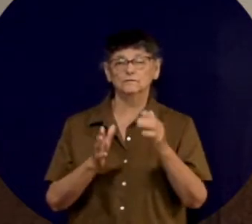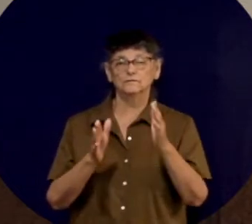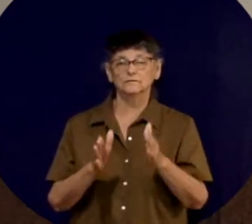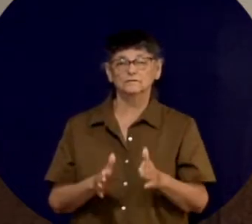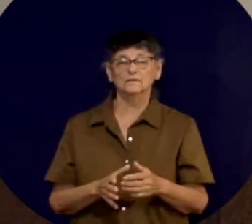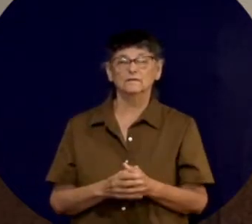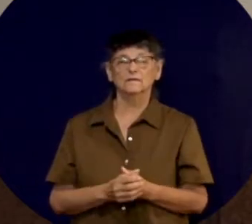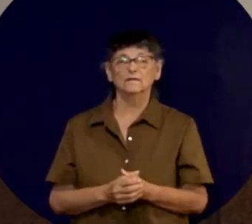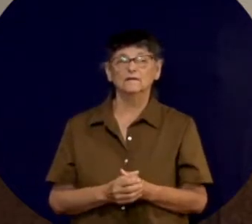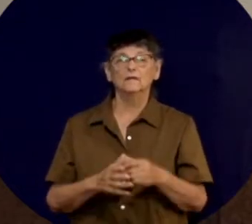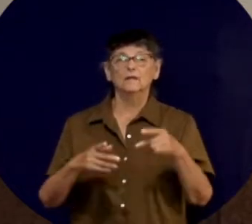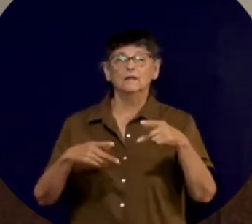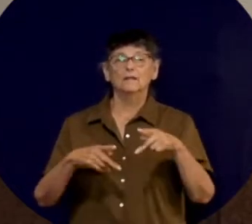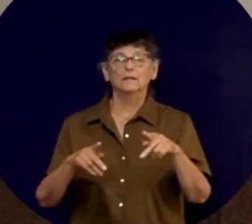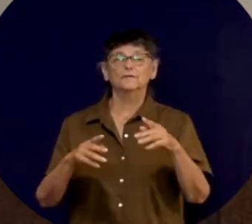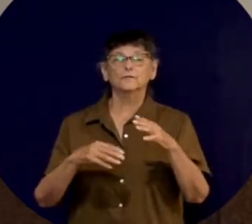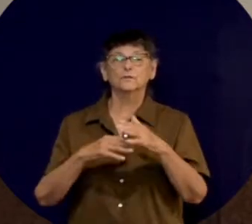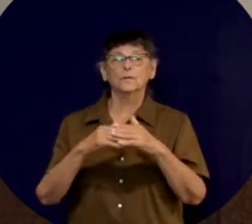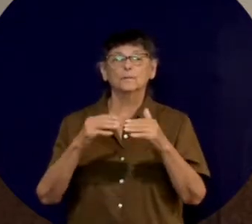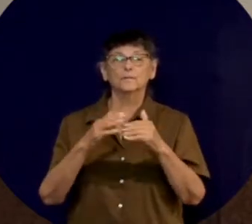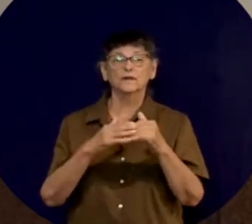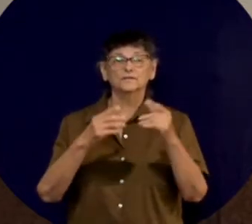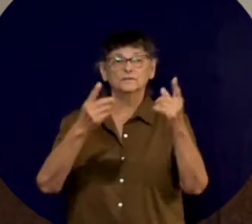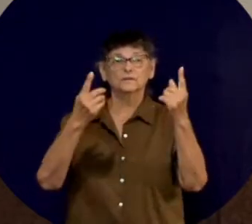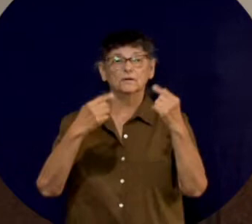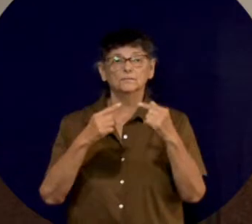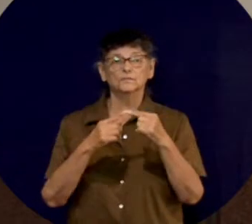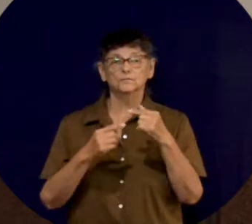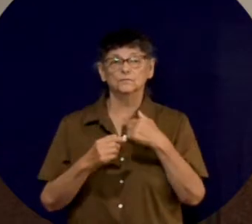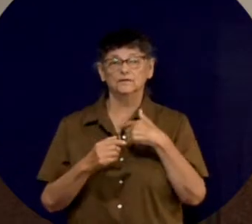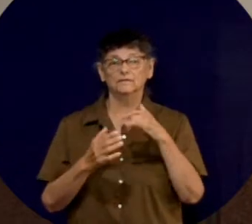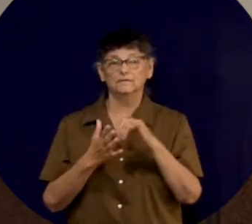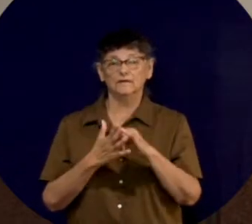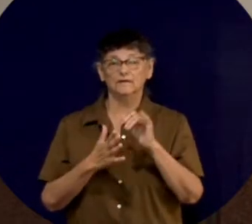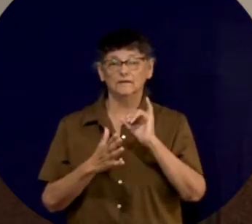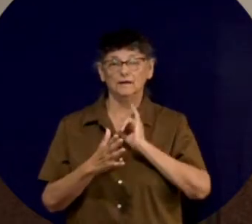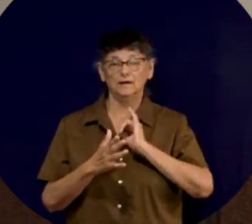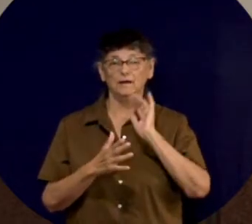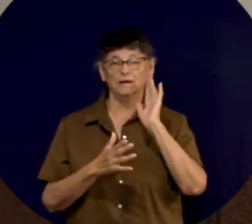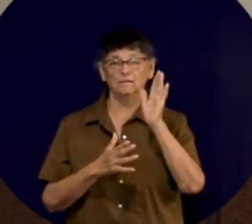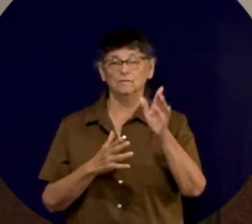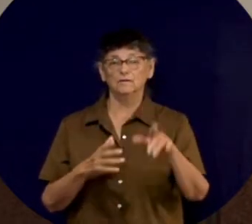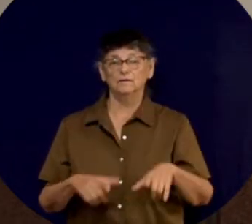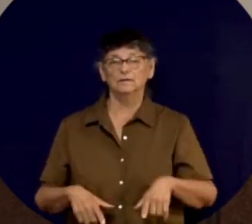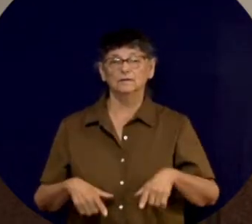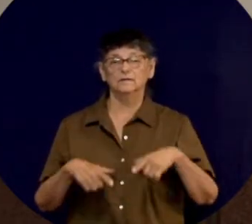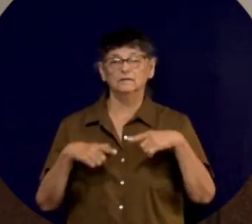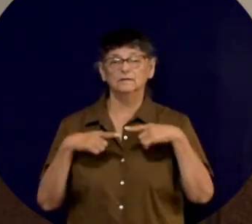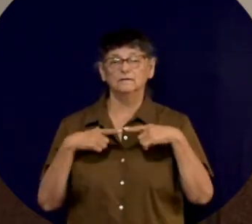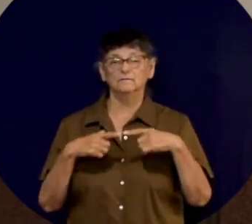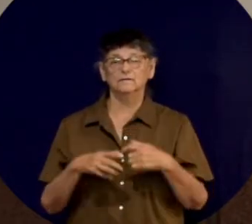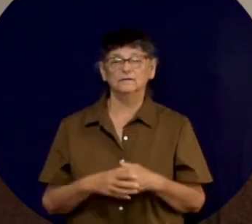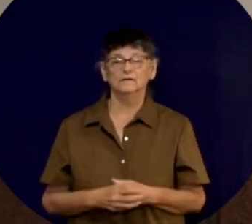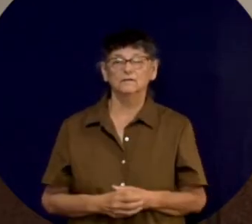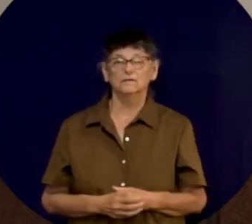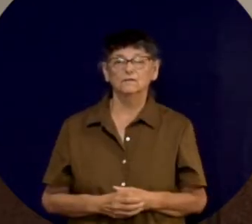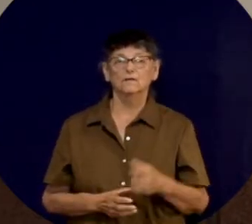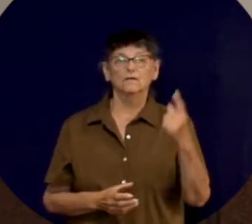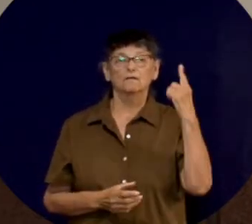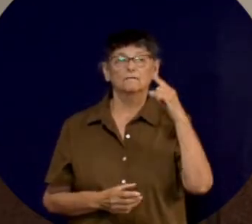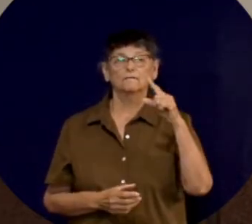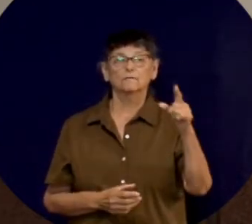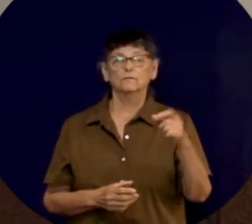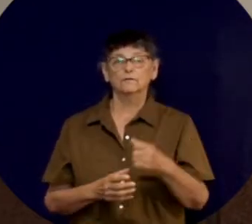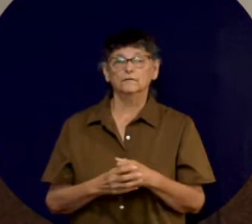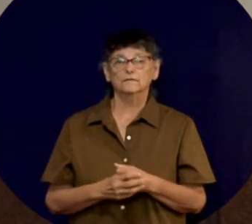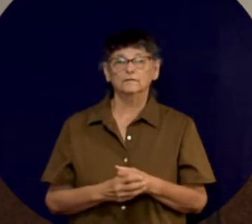servants. Let your compassion come to me that I may live, for your law